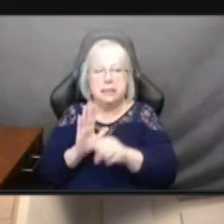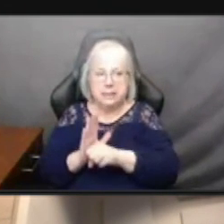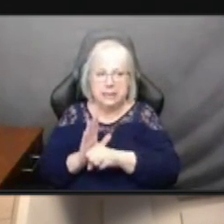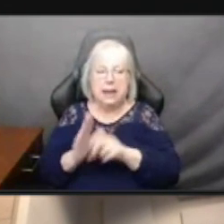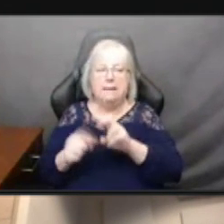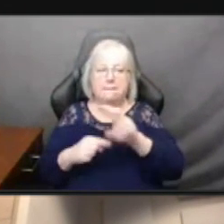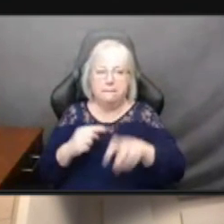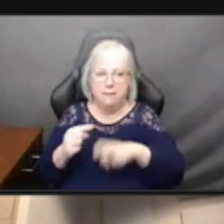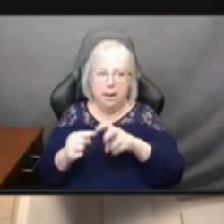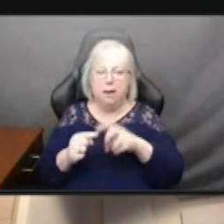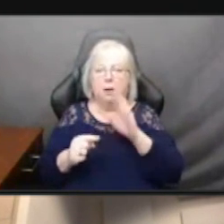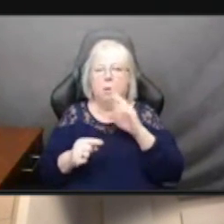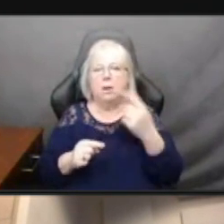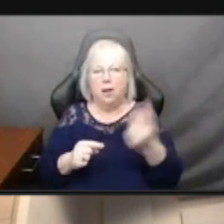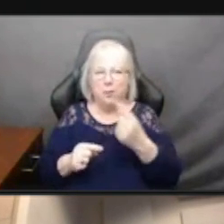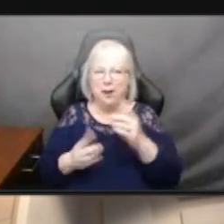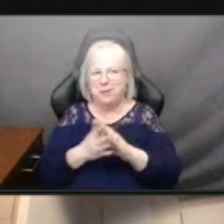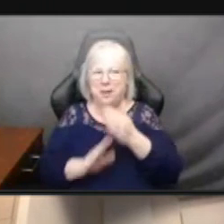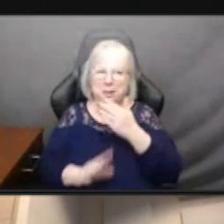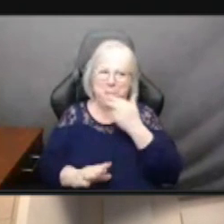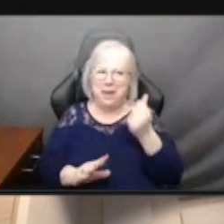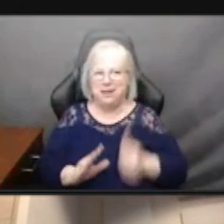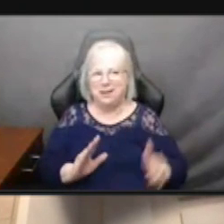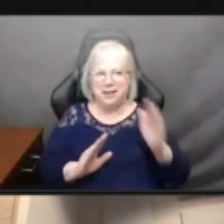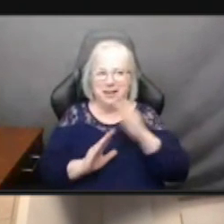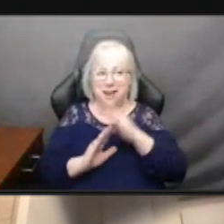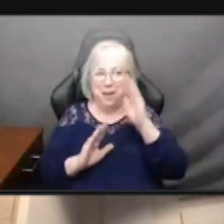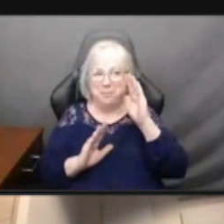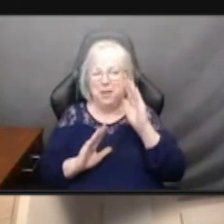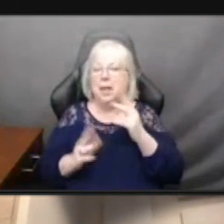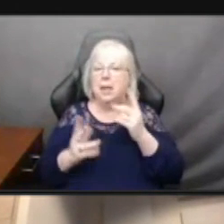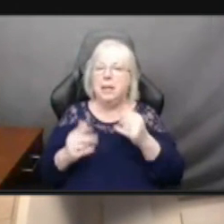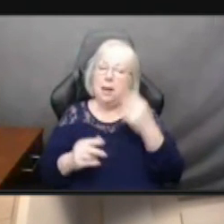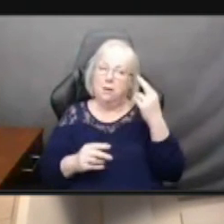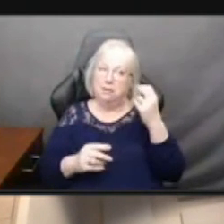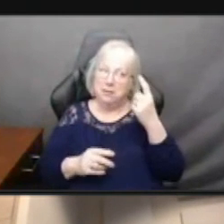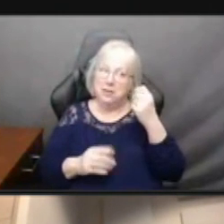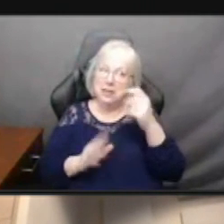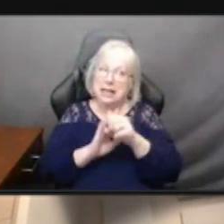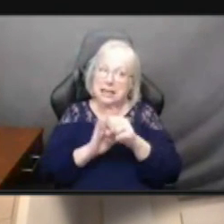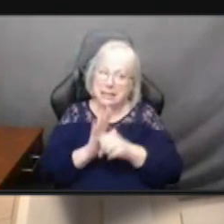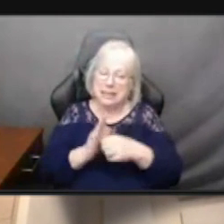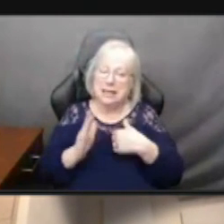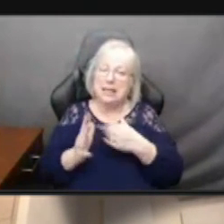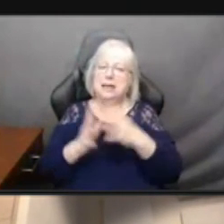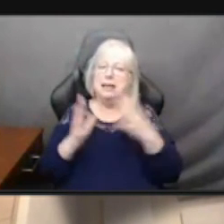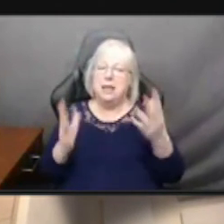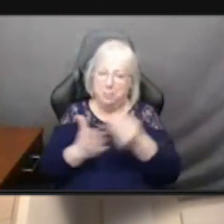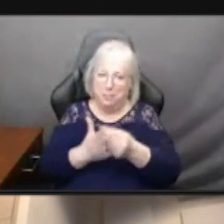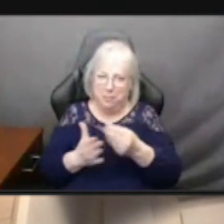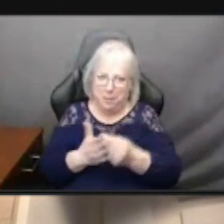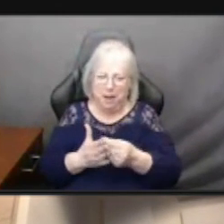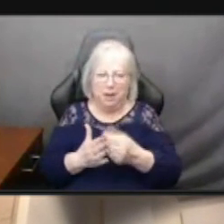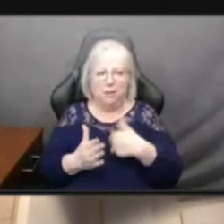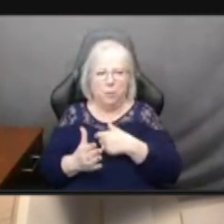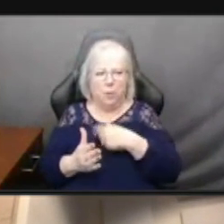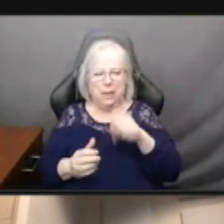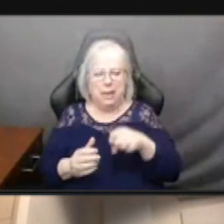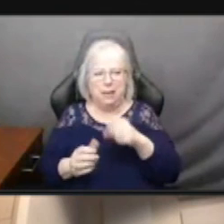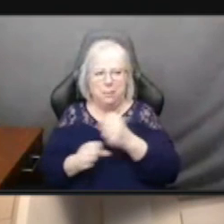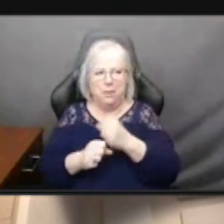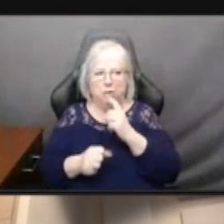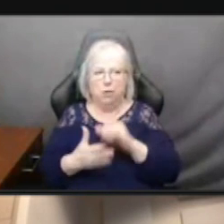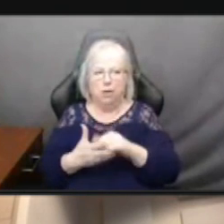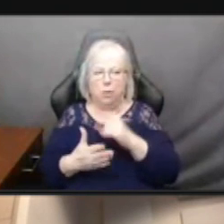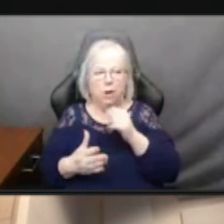is always the best and the top notch. Now, I do realize the state got a lot of money, so we need to make sure that we're not disproportionately providing